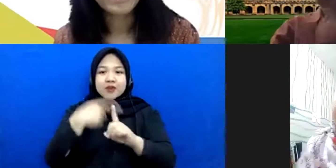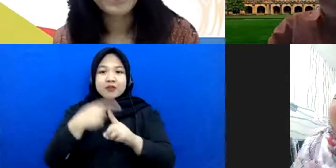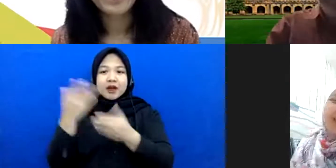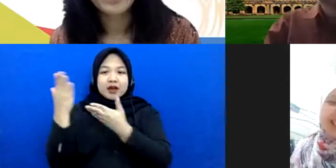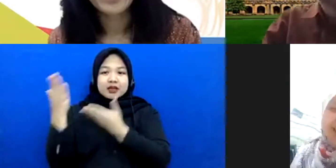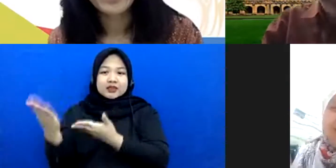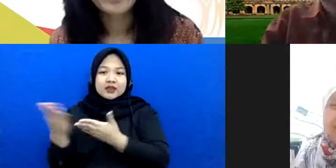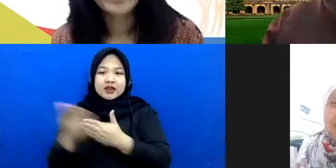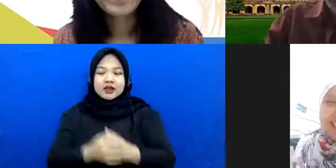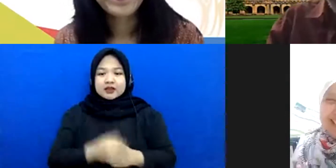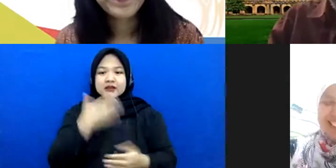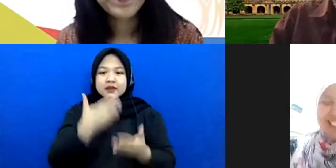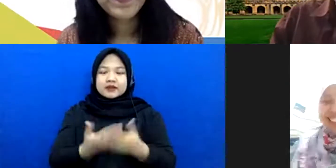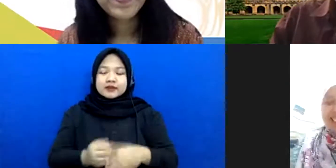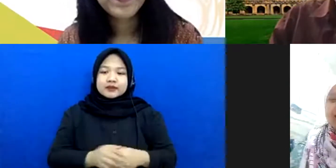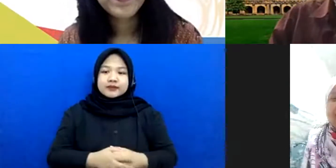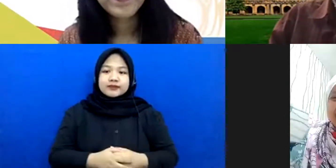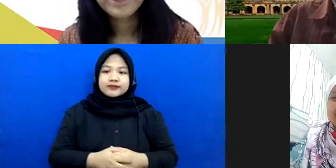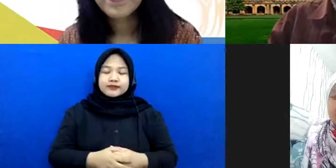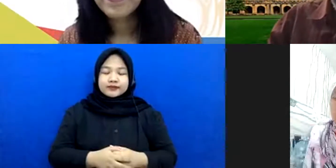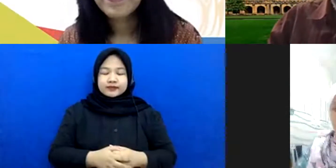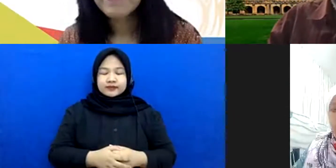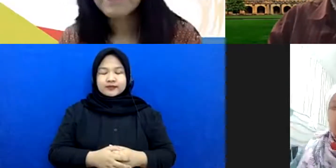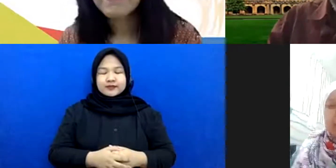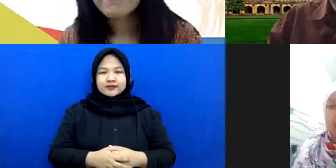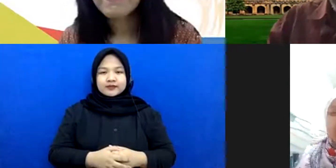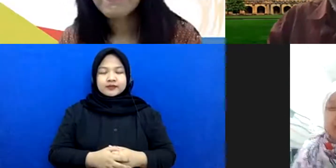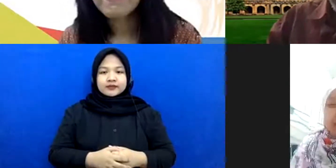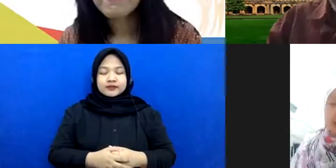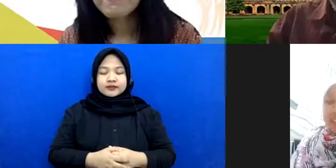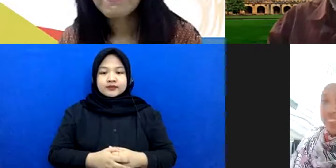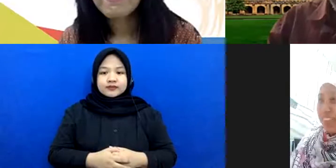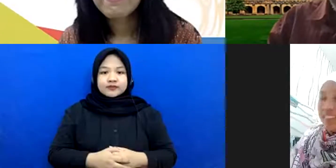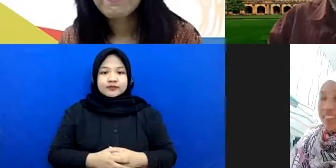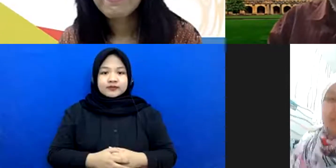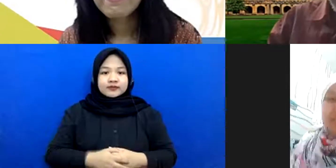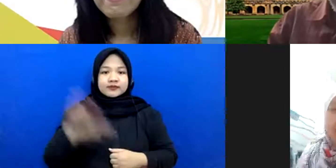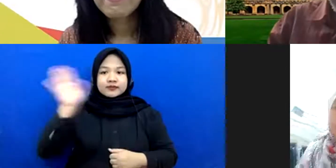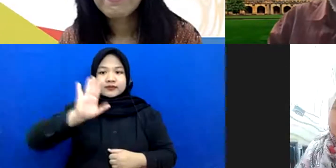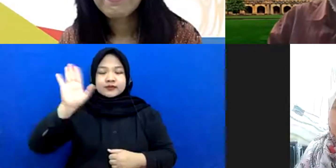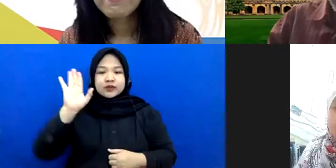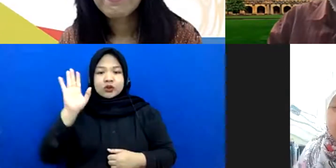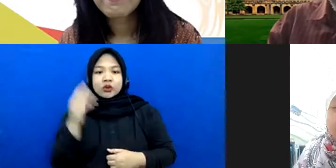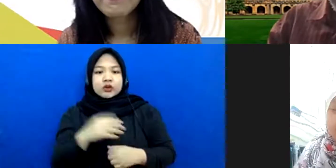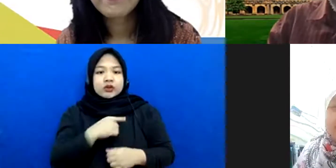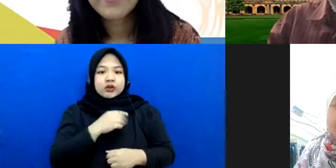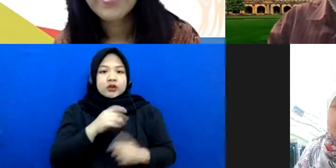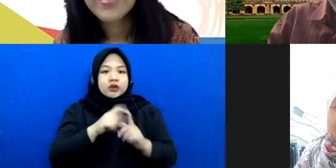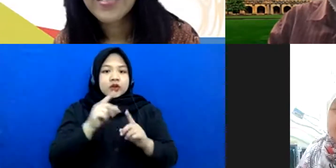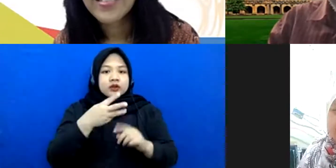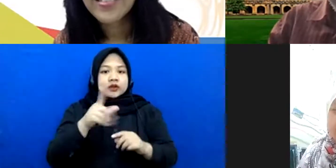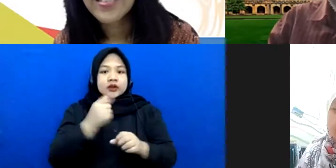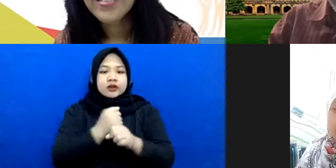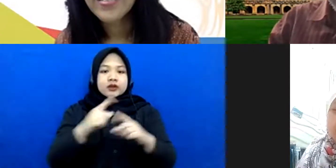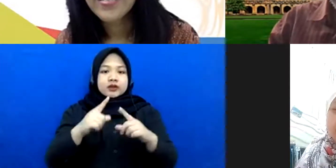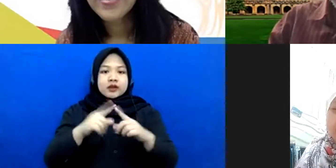Thank you. Okay, hi, Dr. Elga and also Professor David Evans. I am